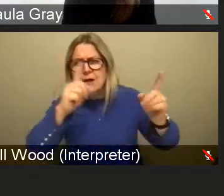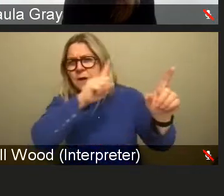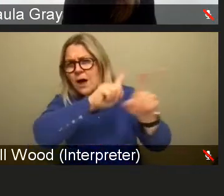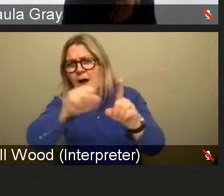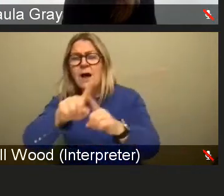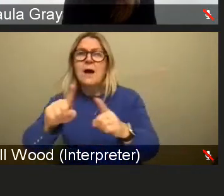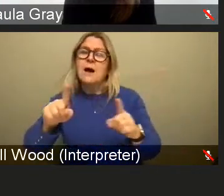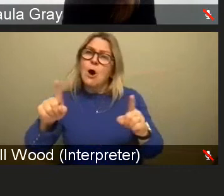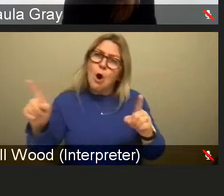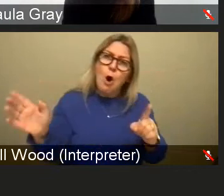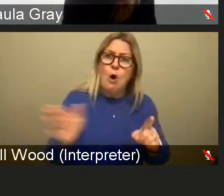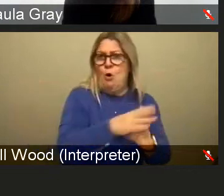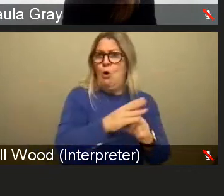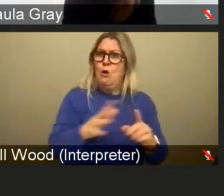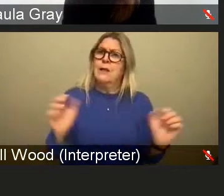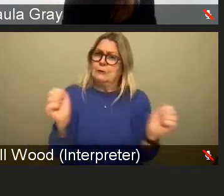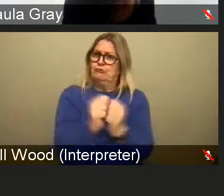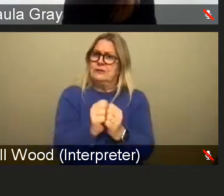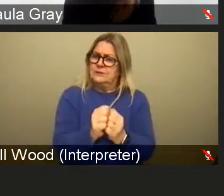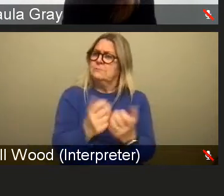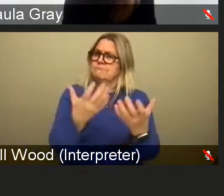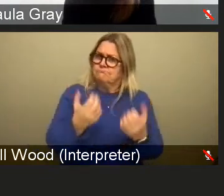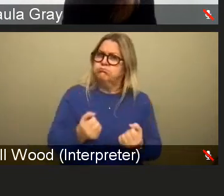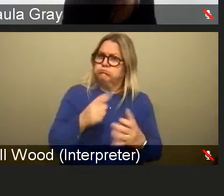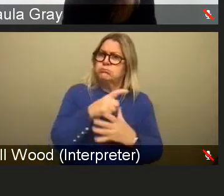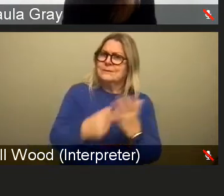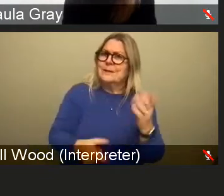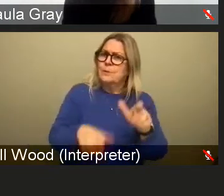how that filters down to the rest of an organisation?